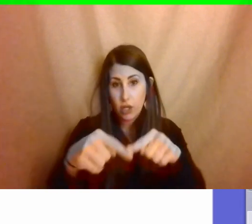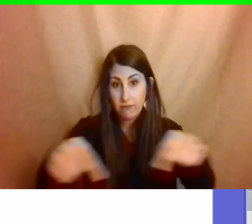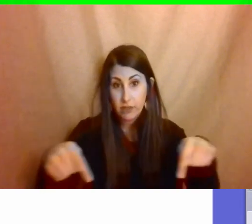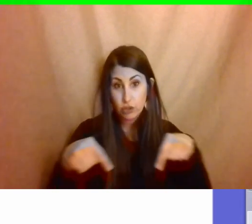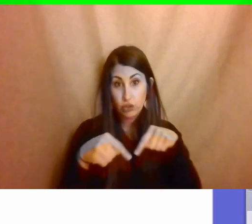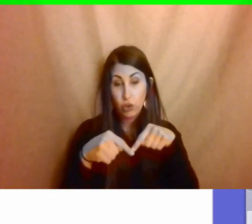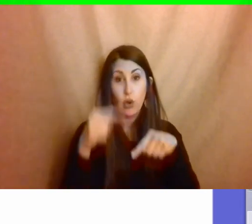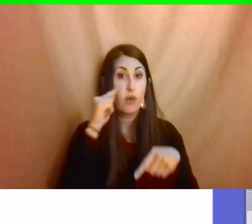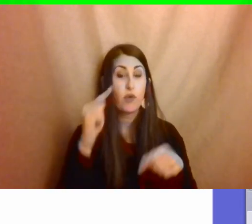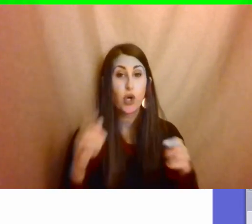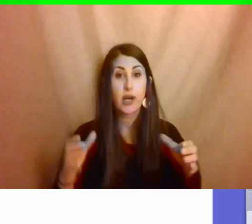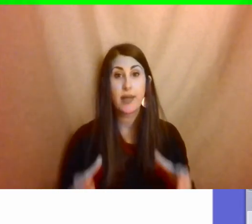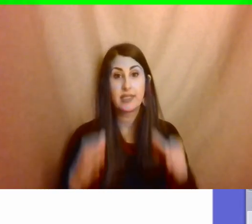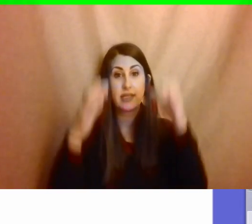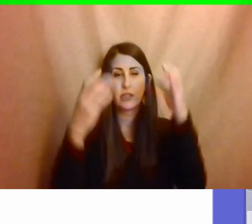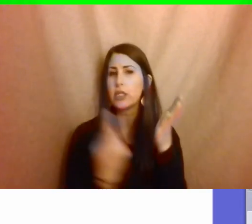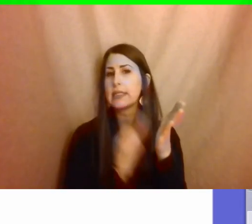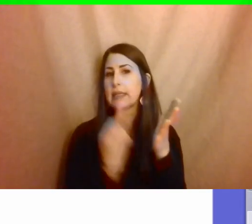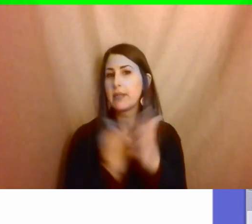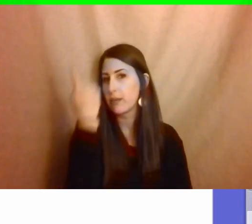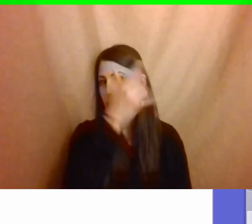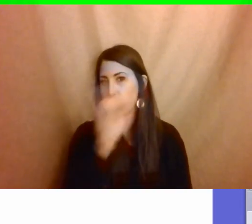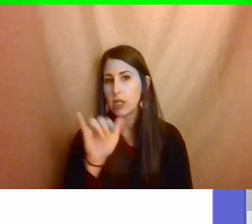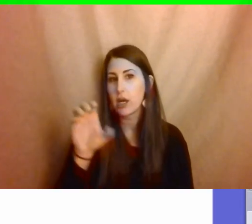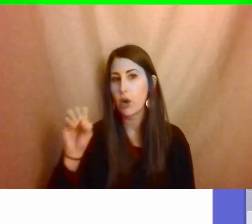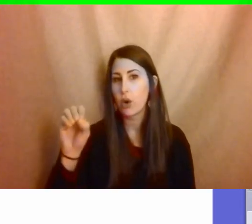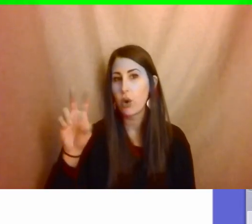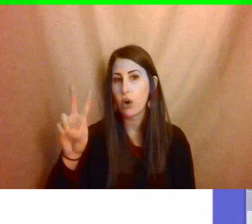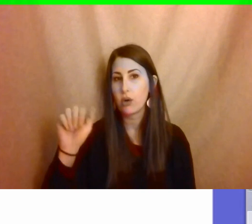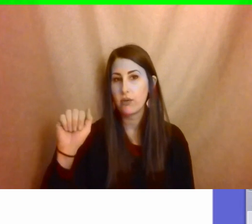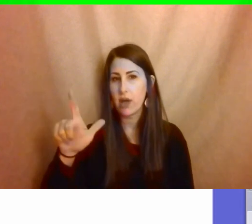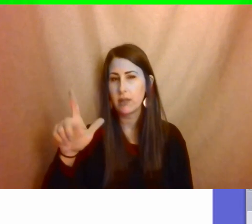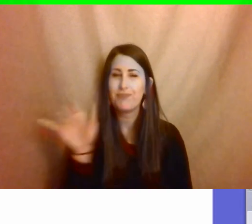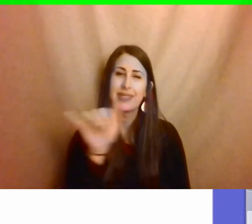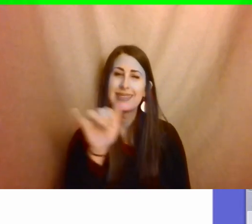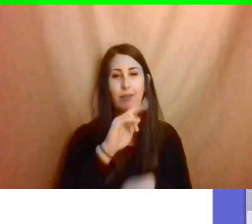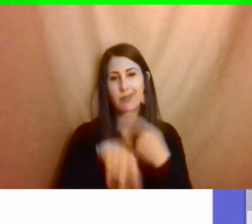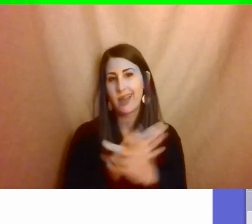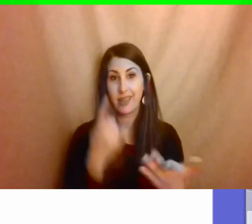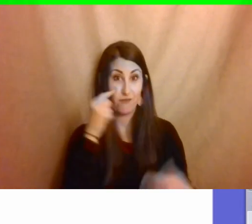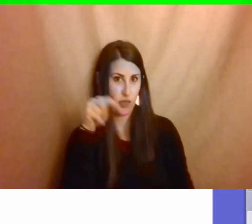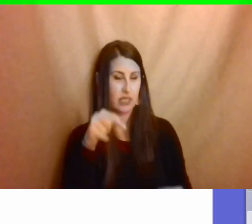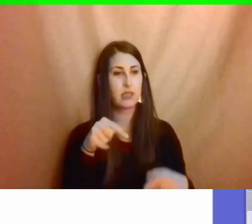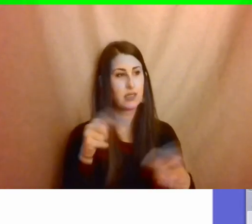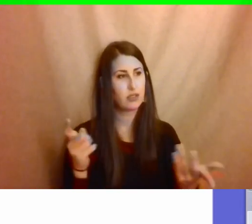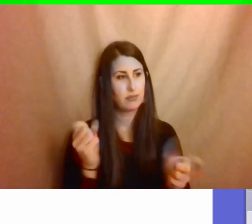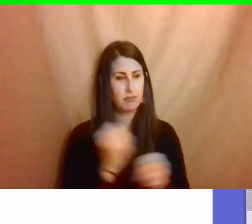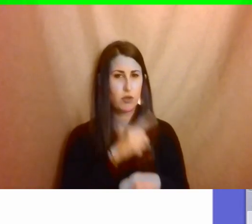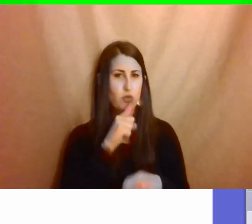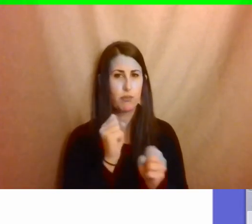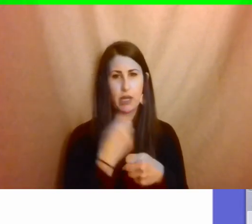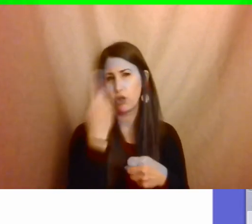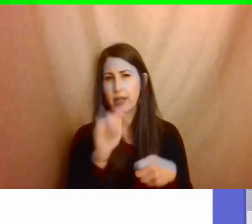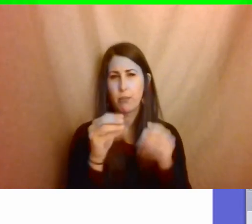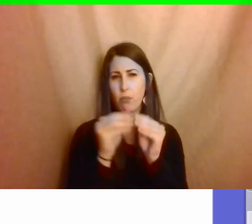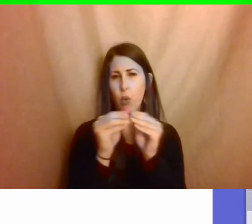oval. Well, that's the case for this too, right? So just try your best to make it look smaller than if you were trying to do like